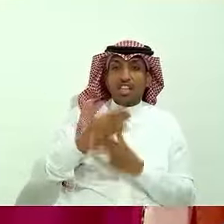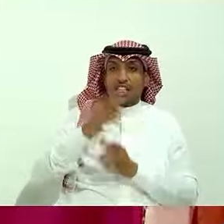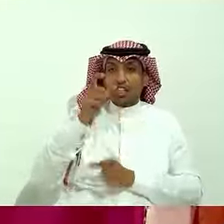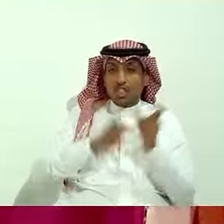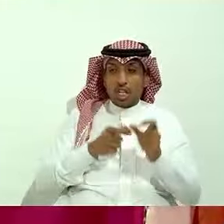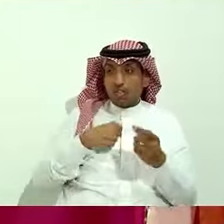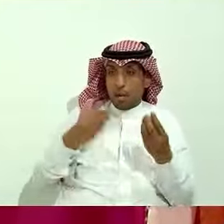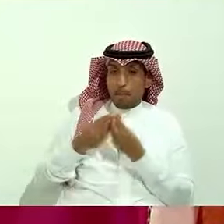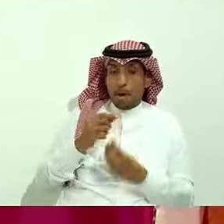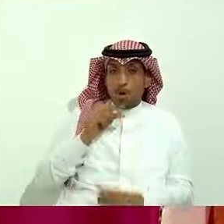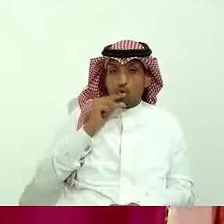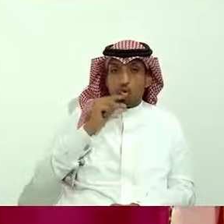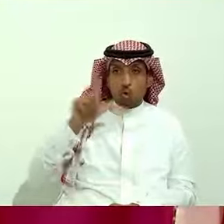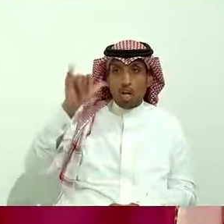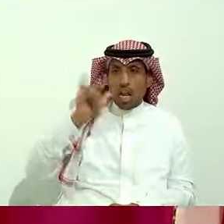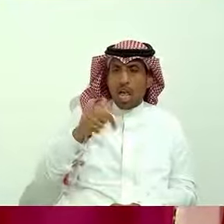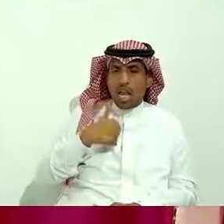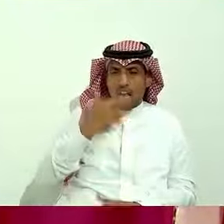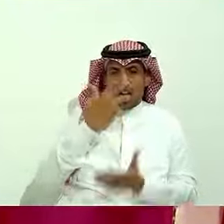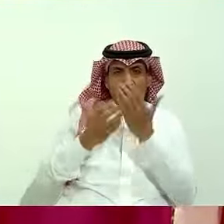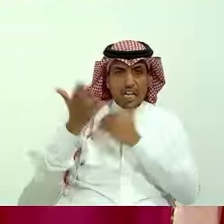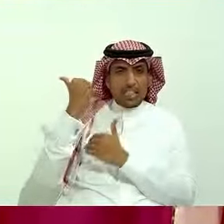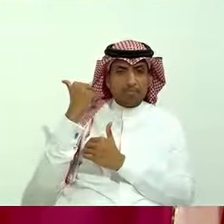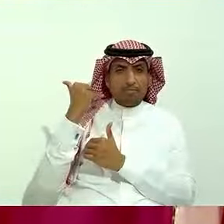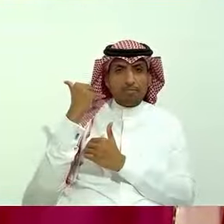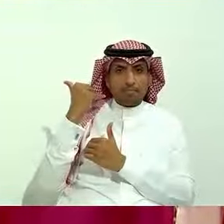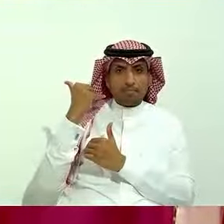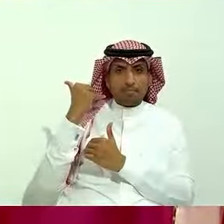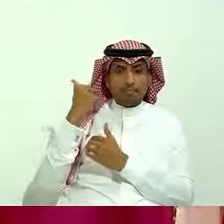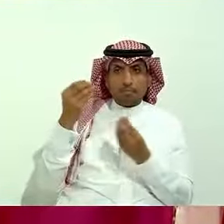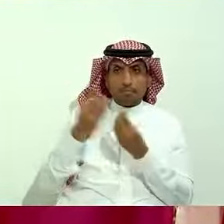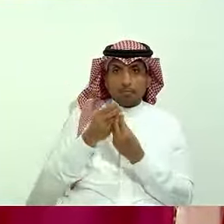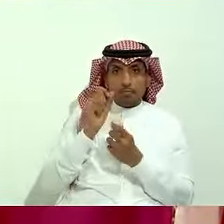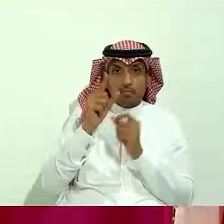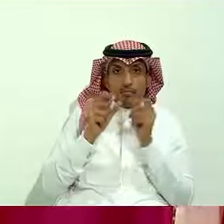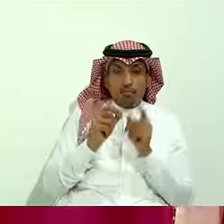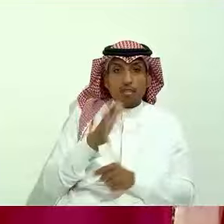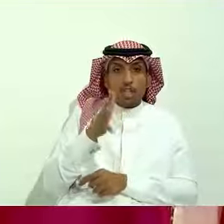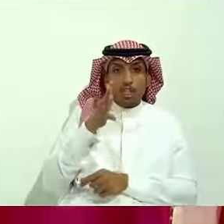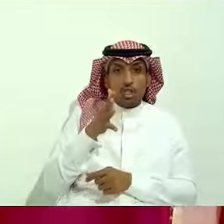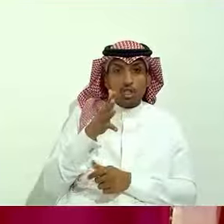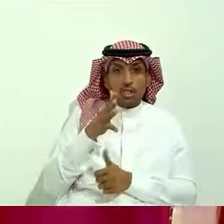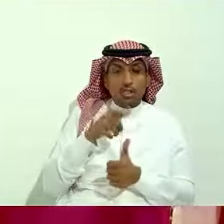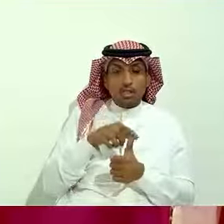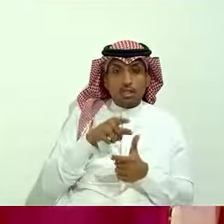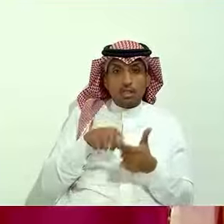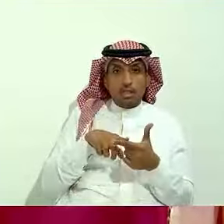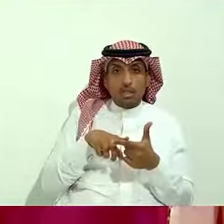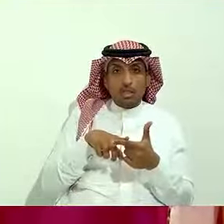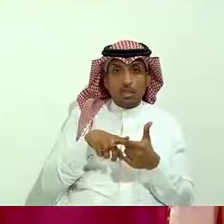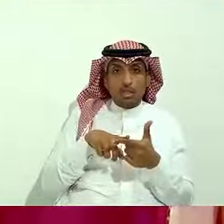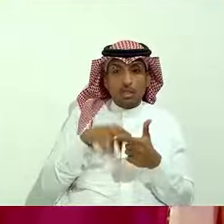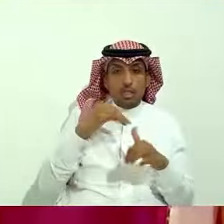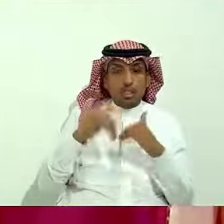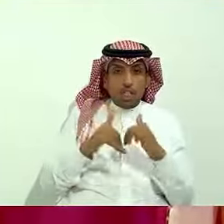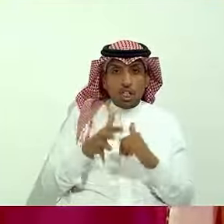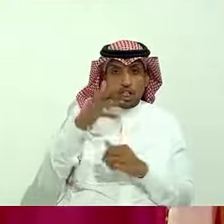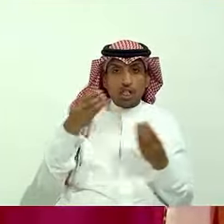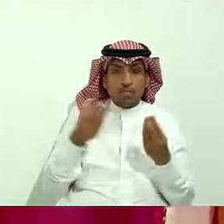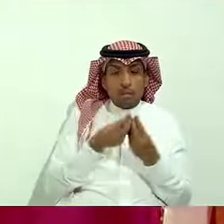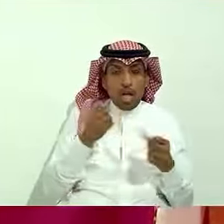Leila Foster to traditional, traditional techniques, traditional ways of